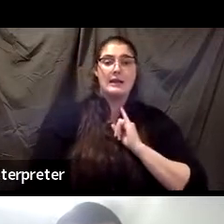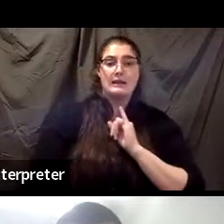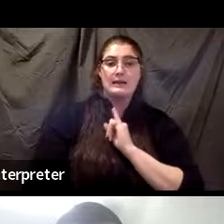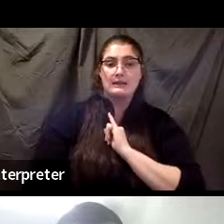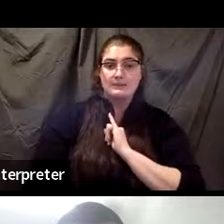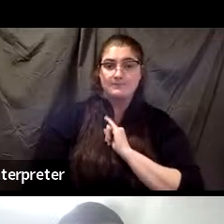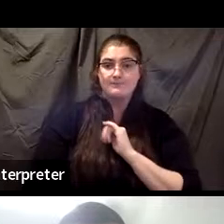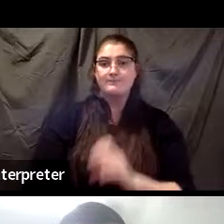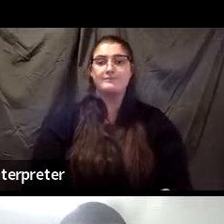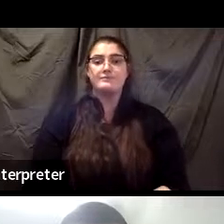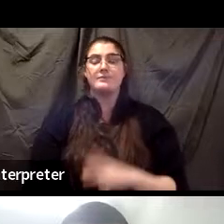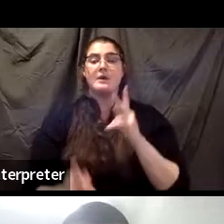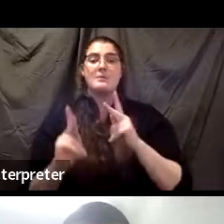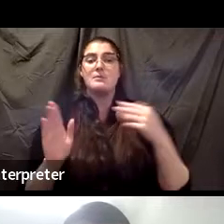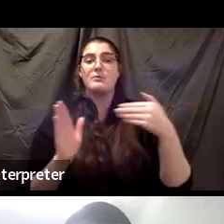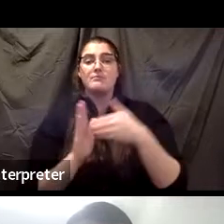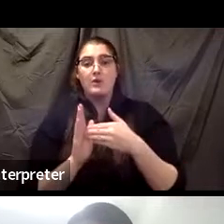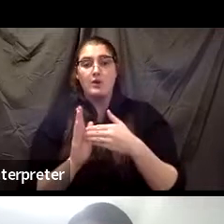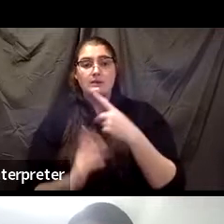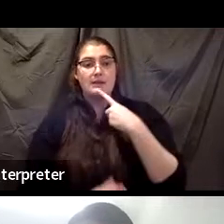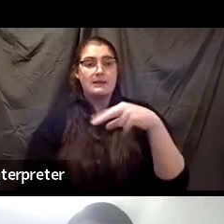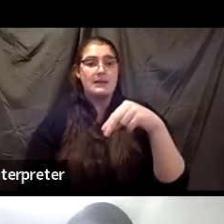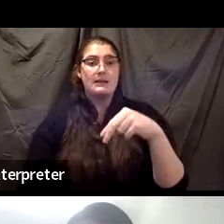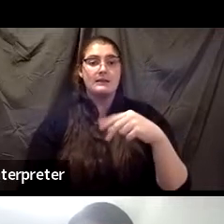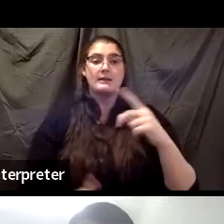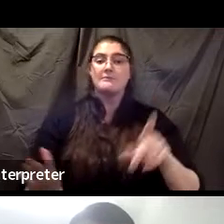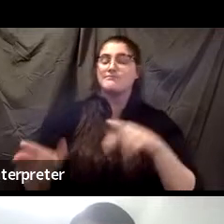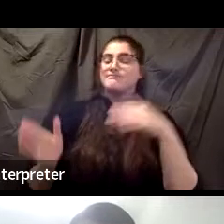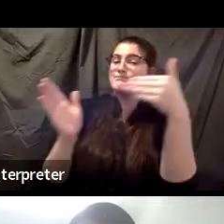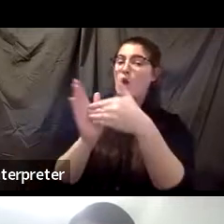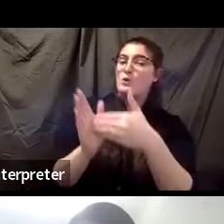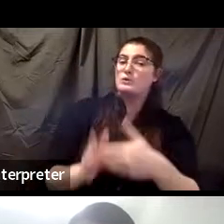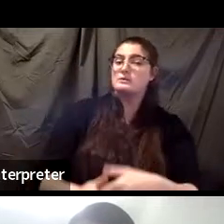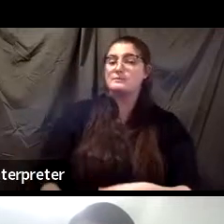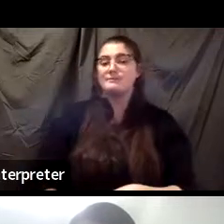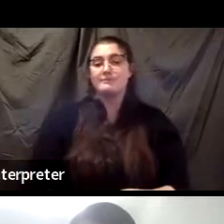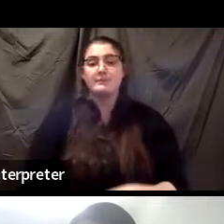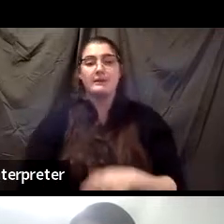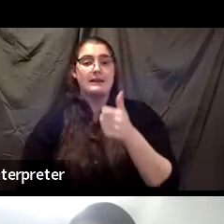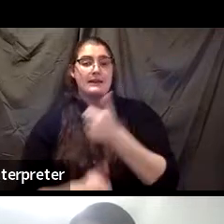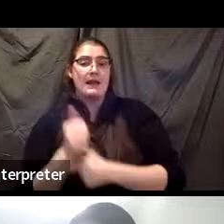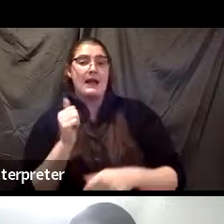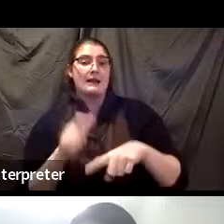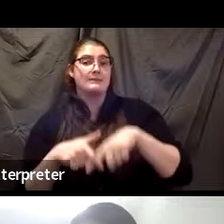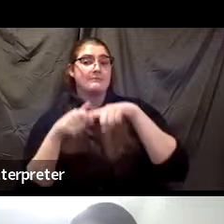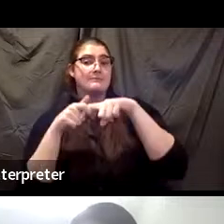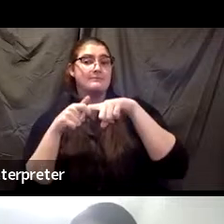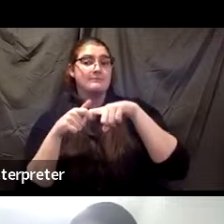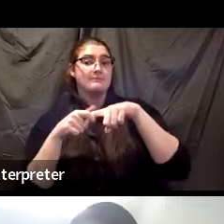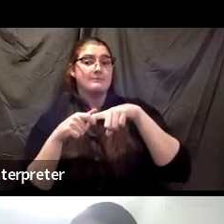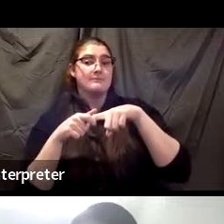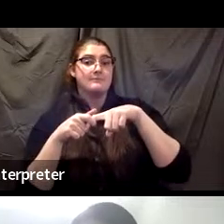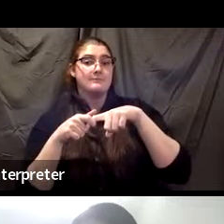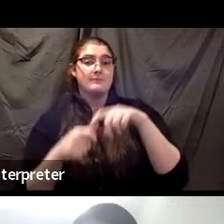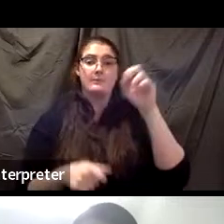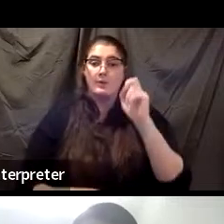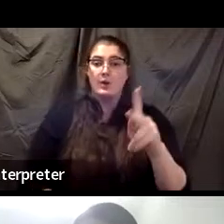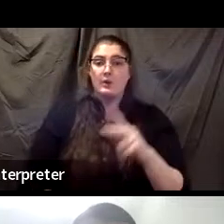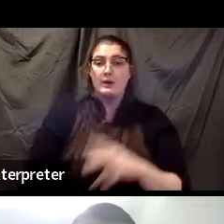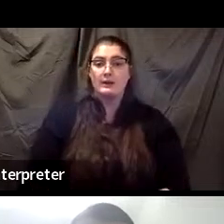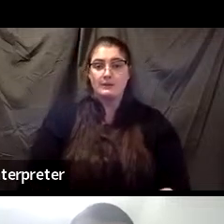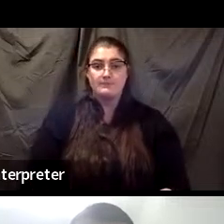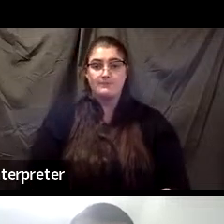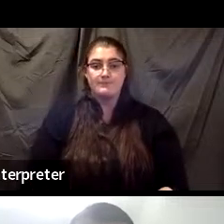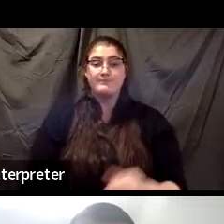Aye. Those opposed say nay. Opposed? And any abstentions? Okay,